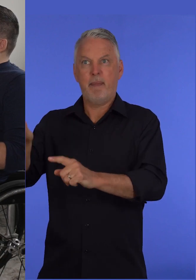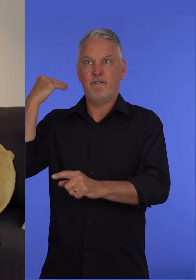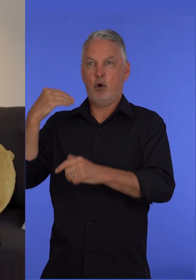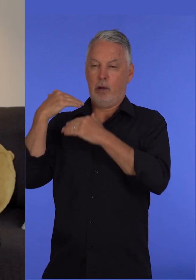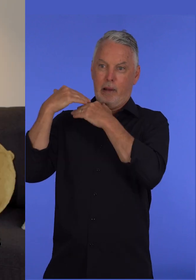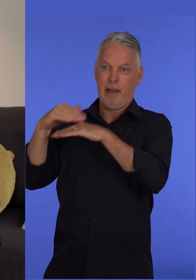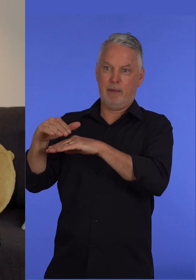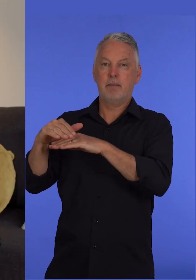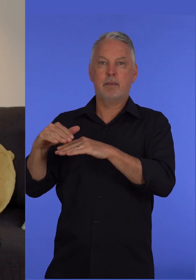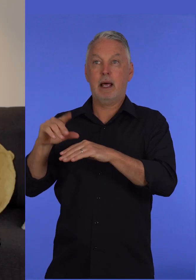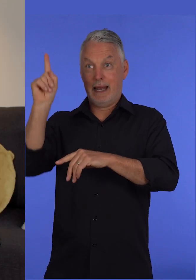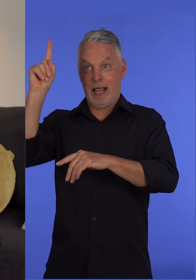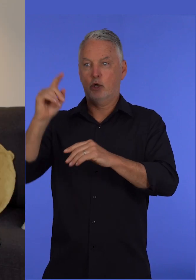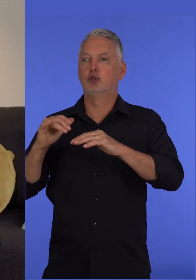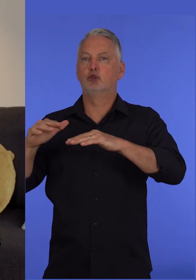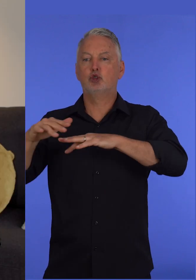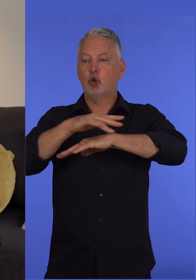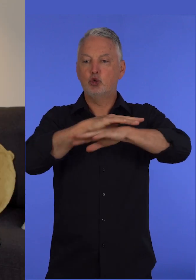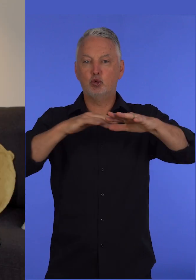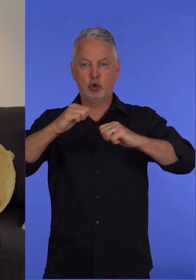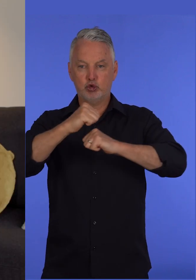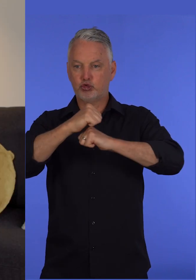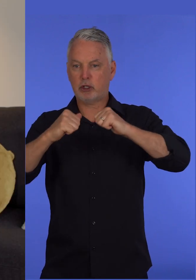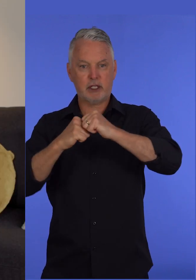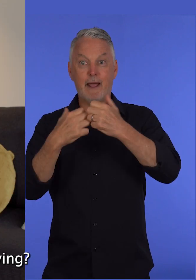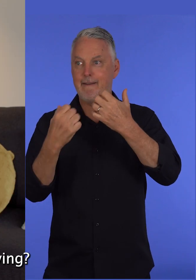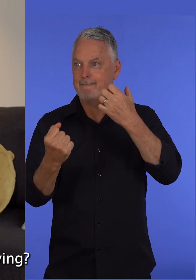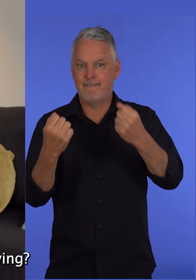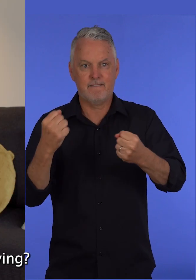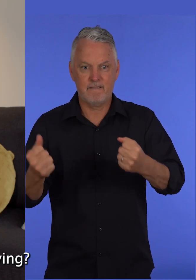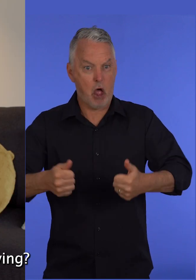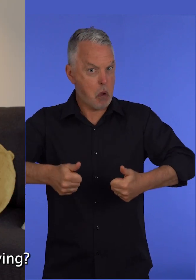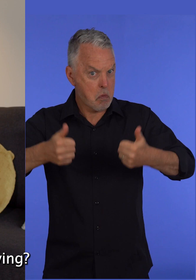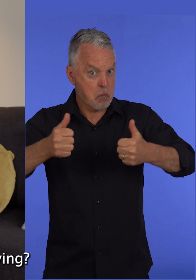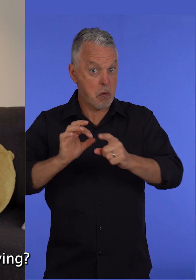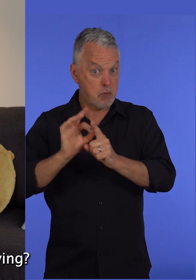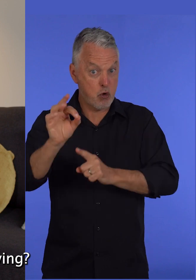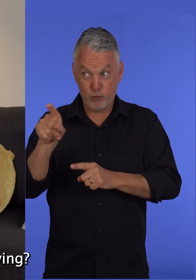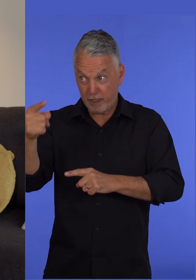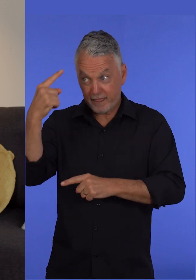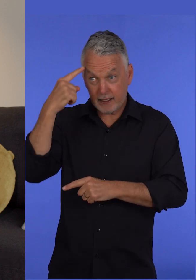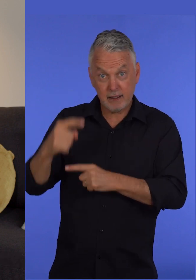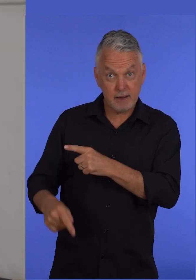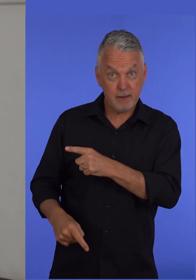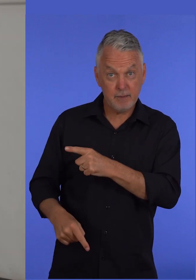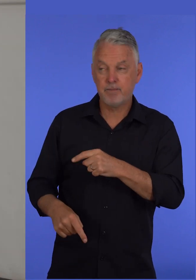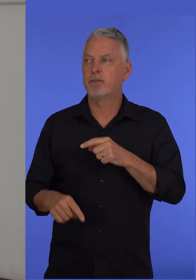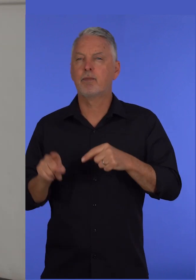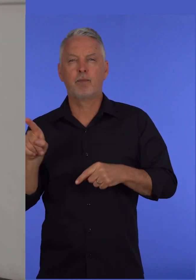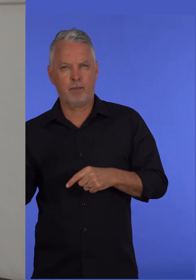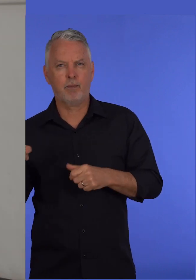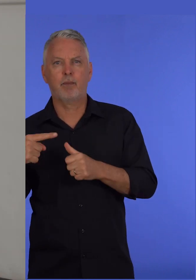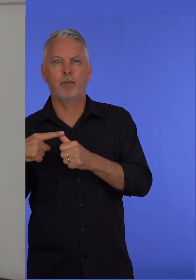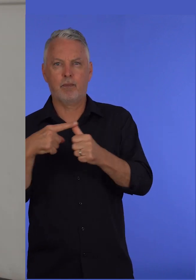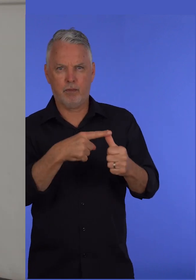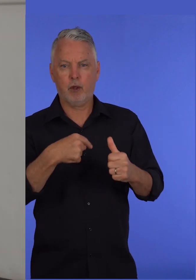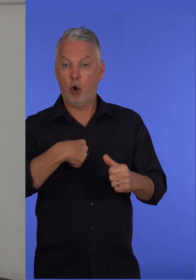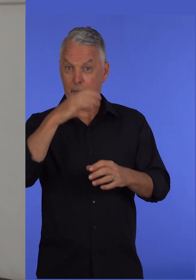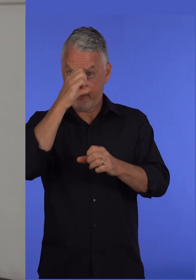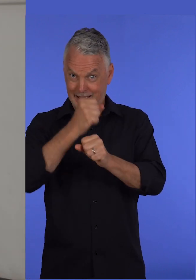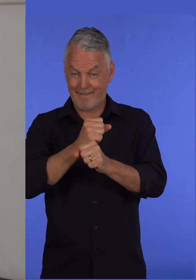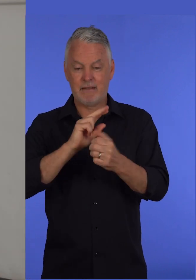can we learn? So those social structures even that are in place, do you find that that's improving? I see that